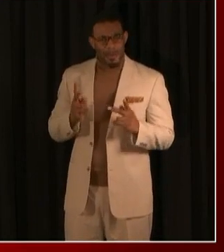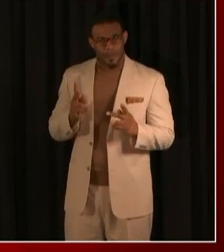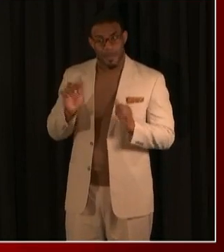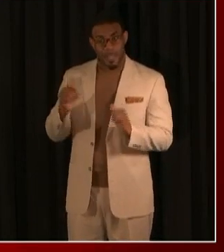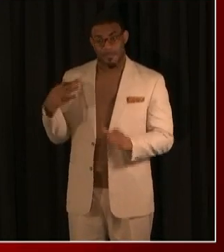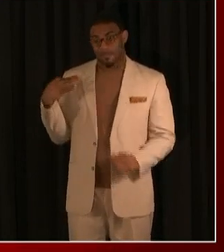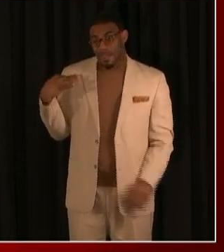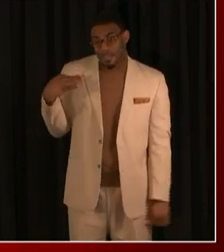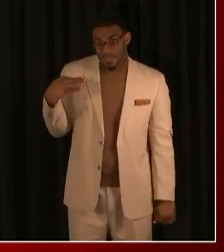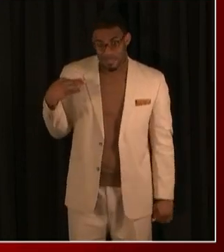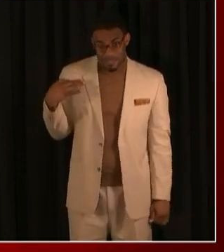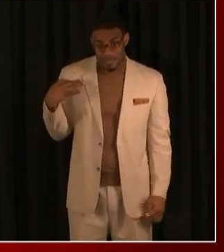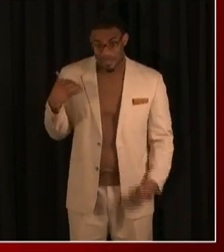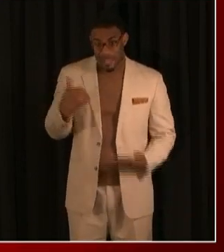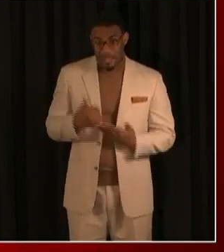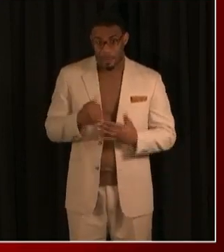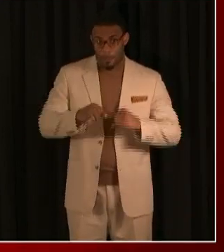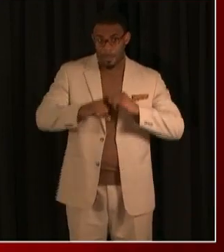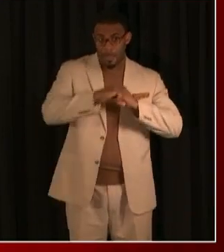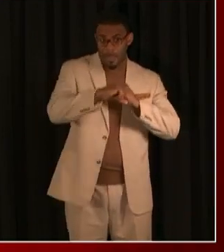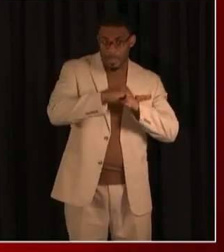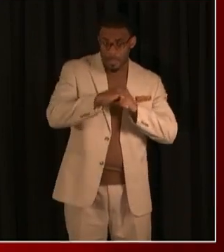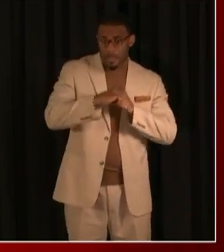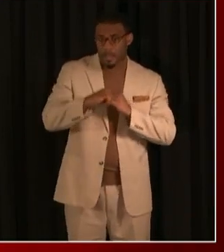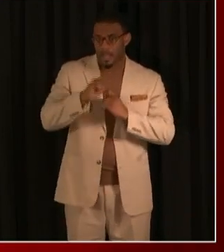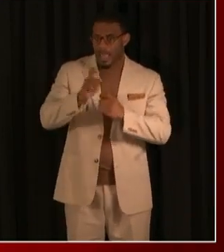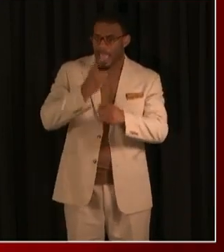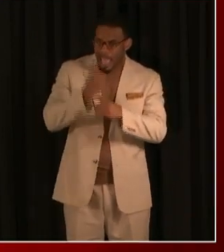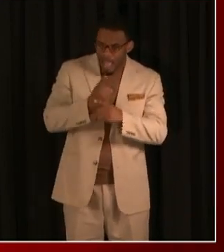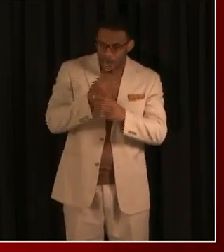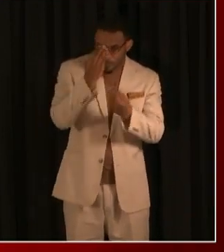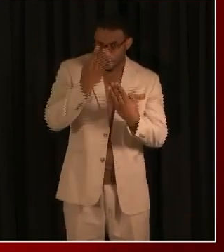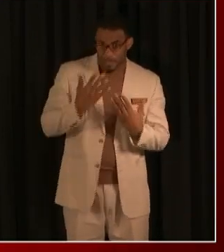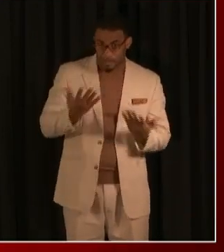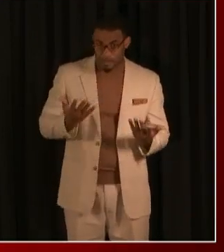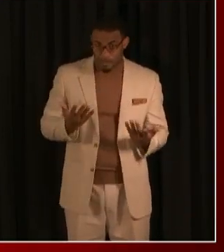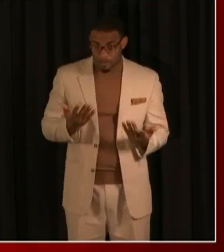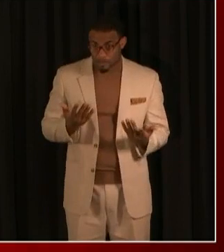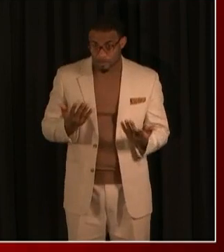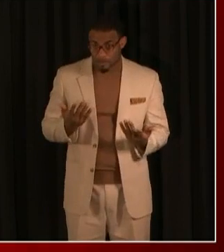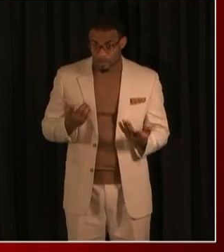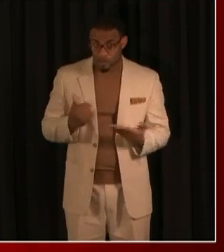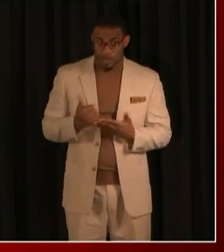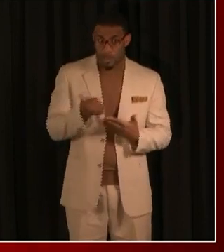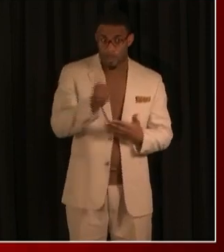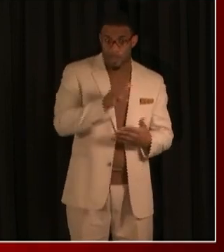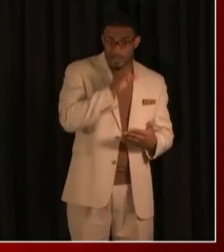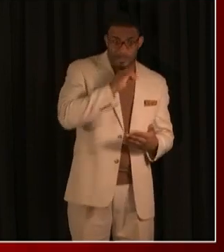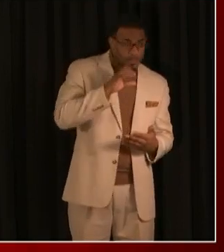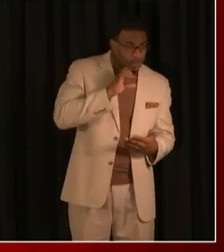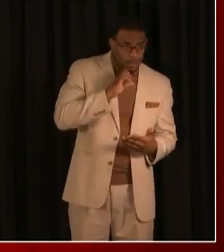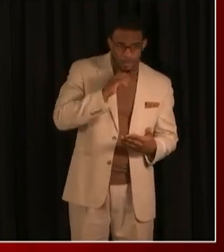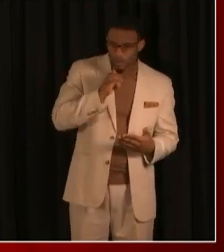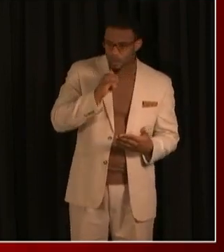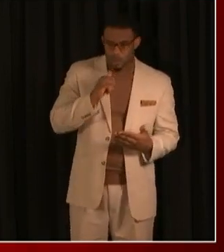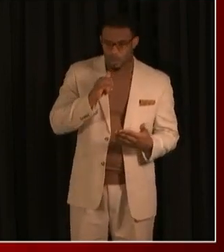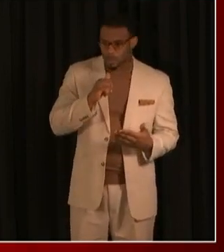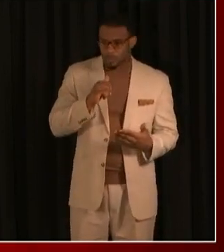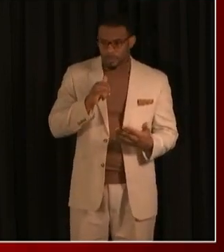can volunteer to help get out accurate information to help those seniors